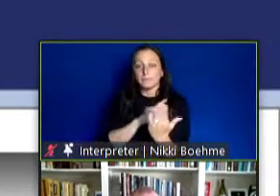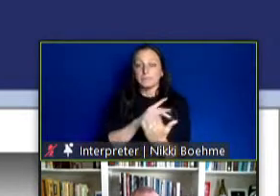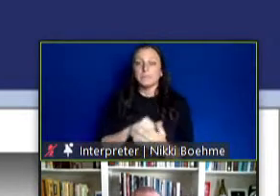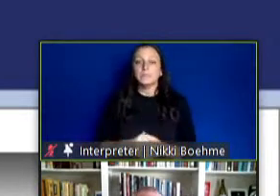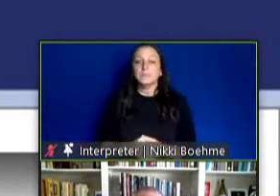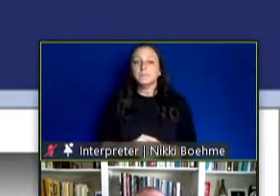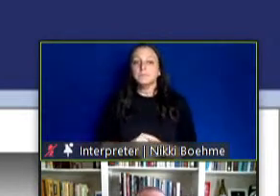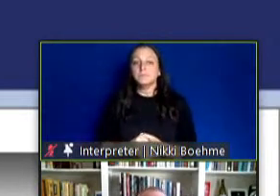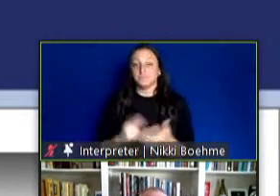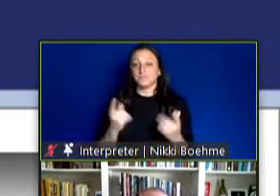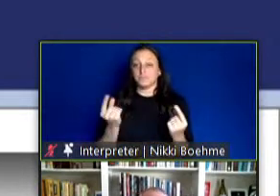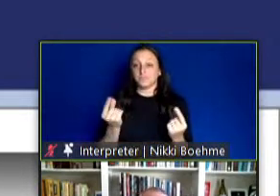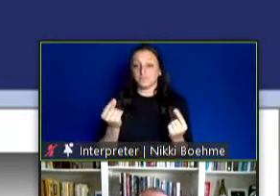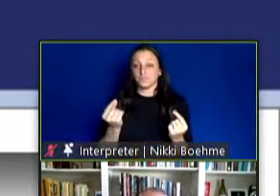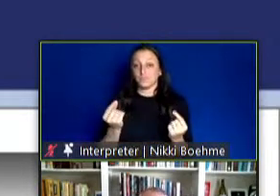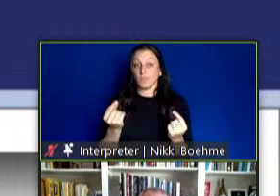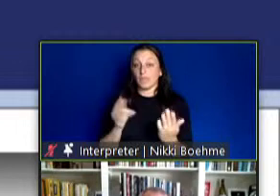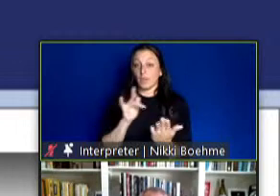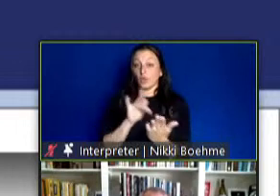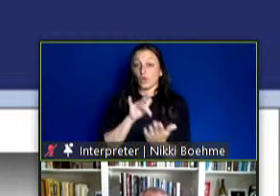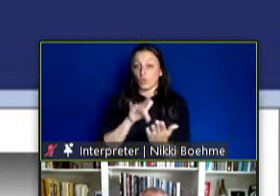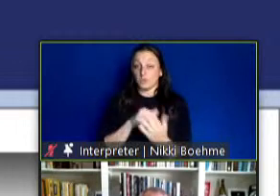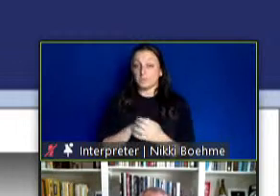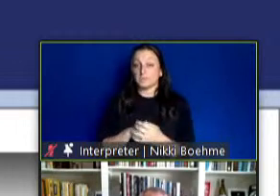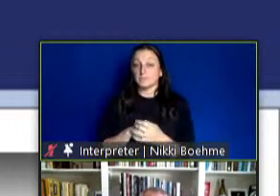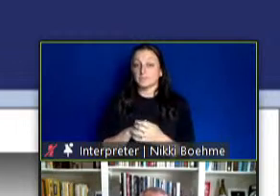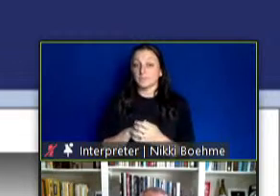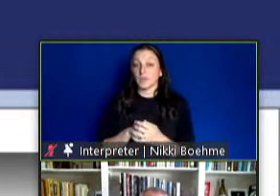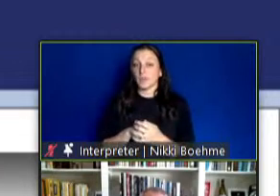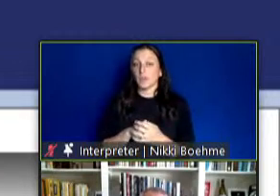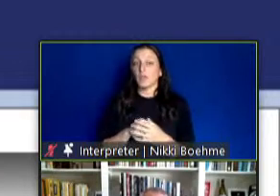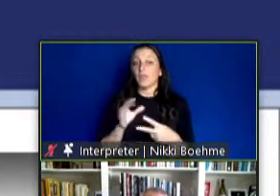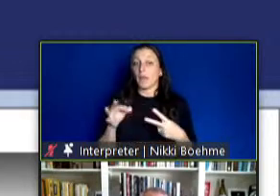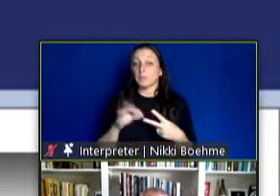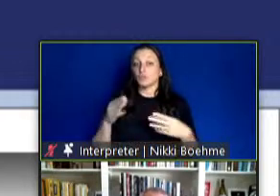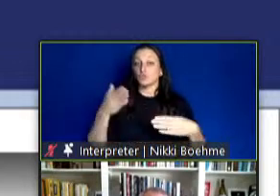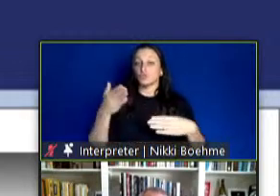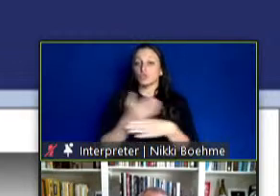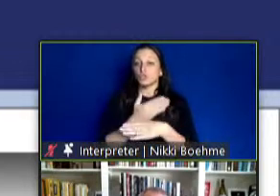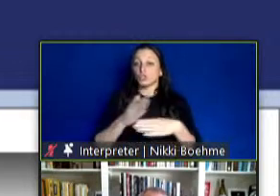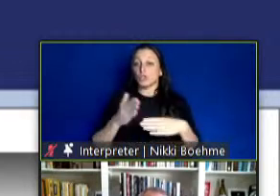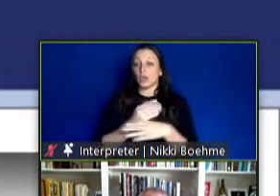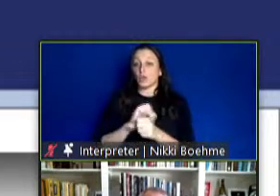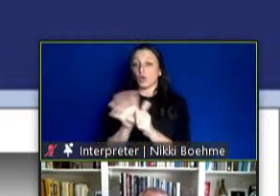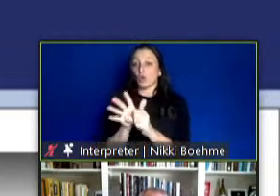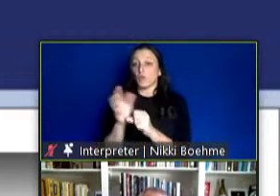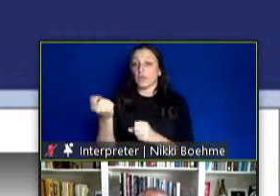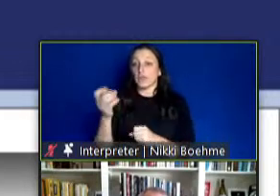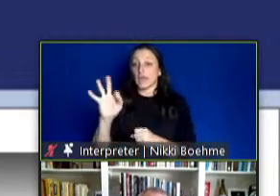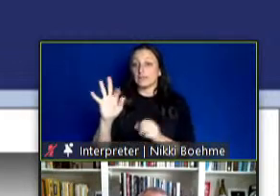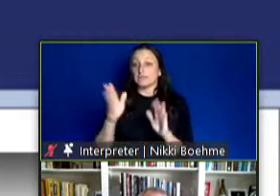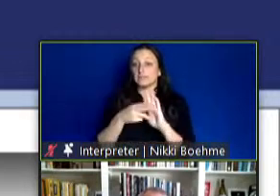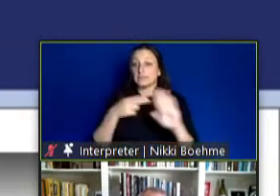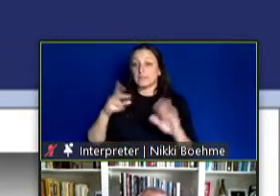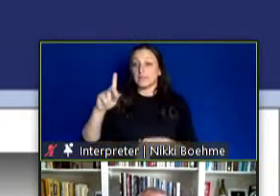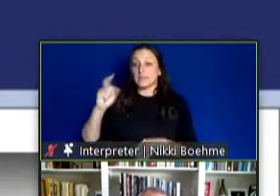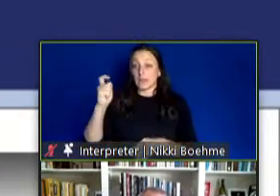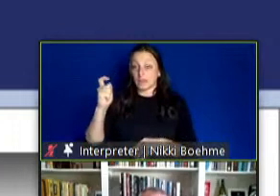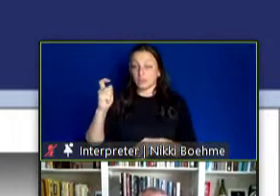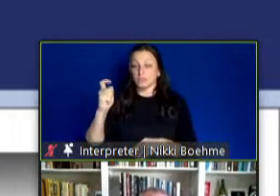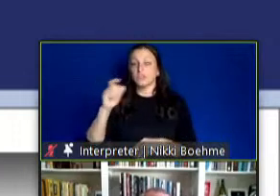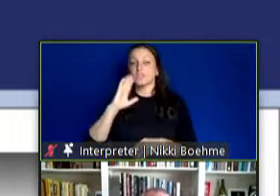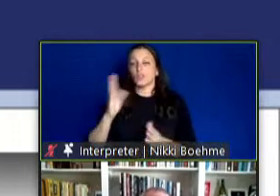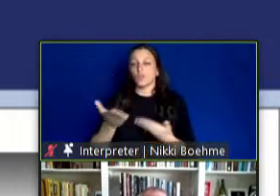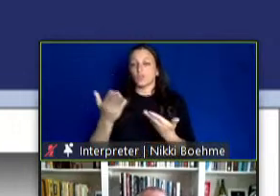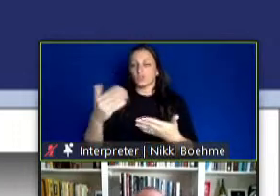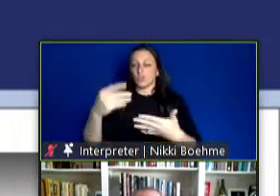They would go in, click the option to share their COVID-19 diagnosis, be presented with some information here about what that